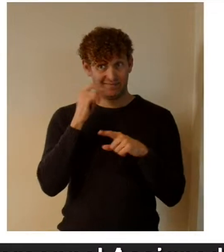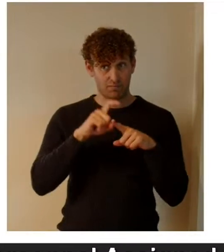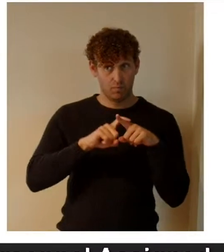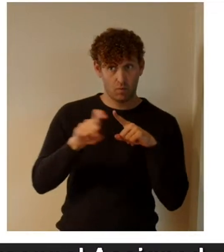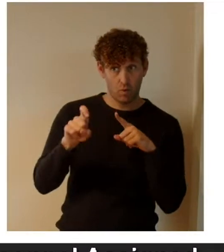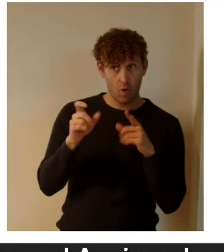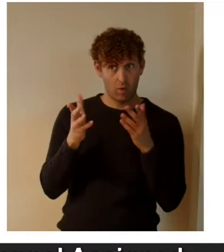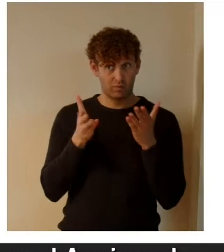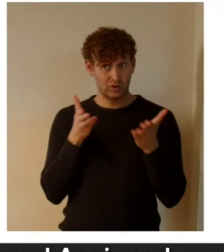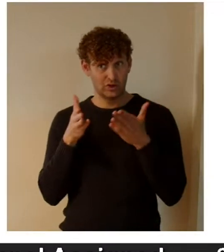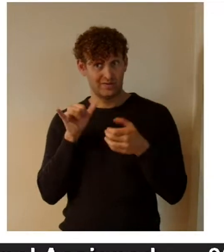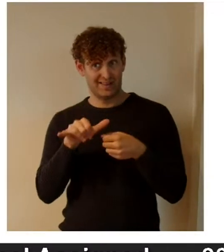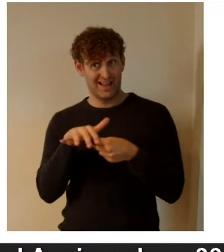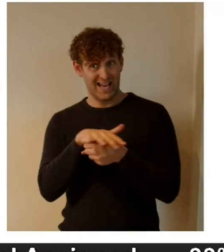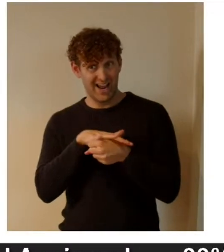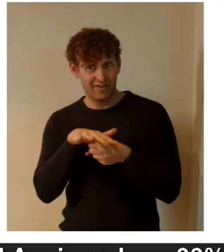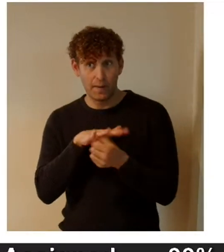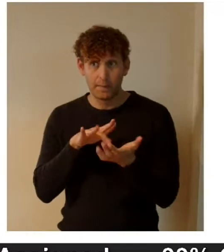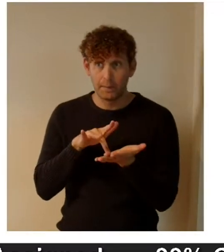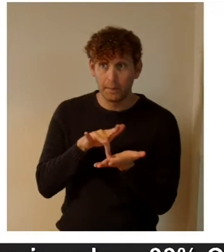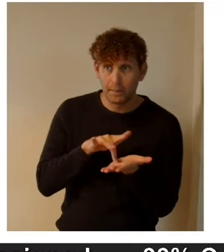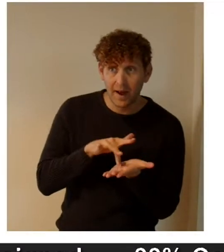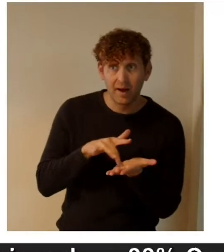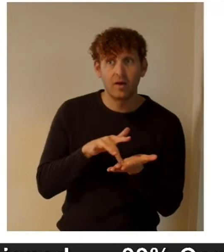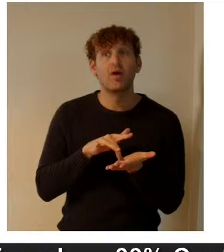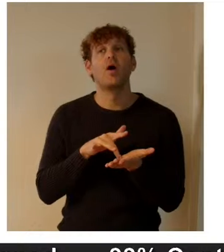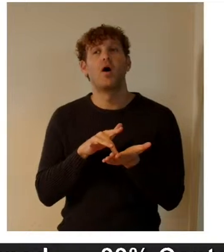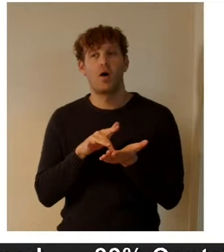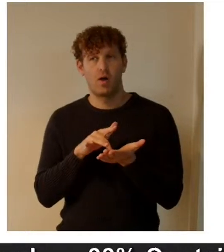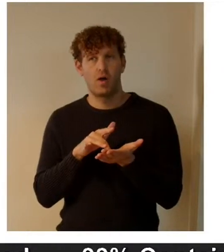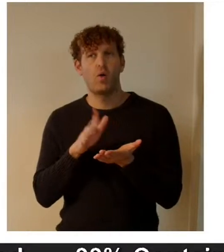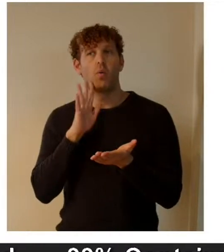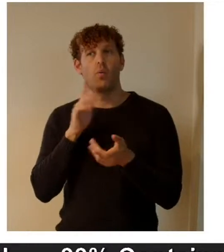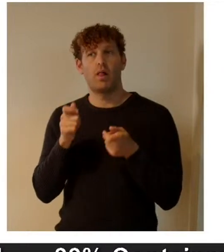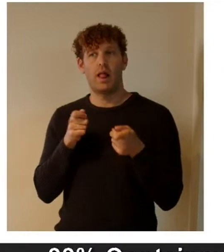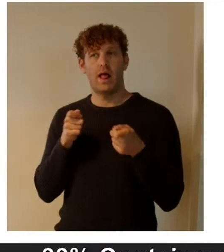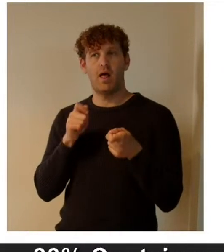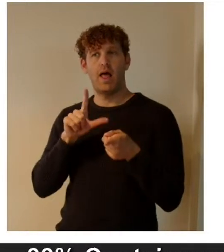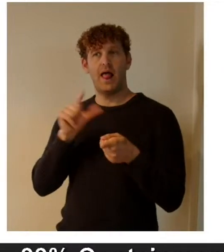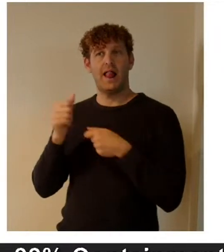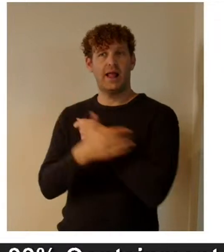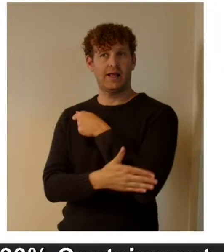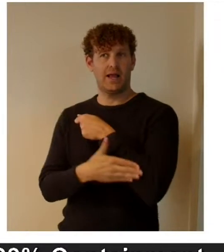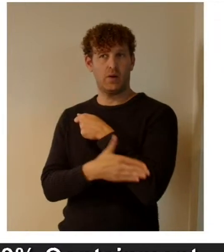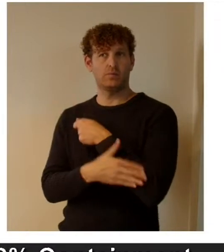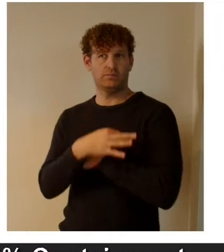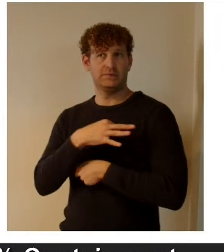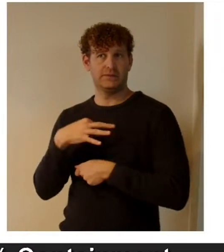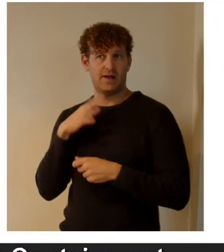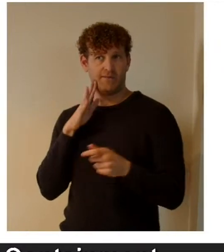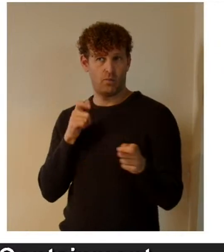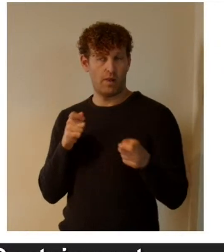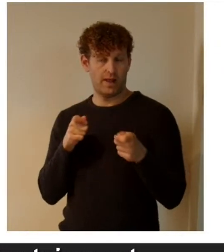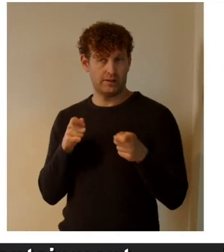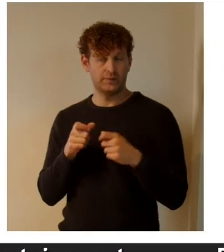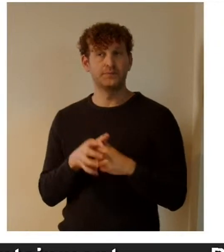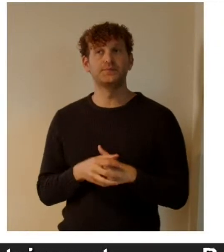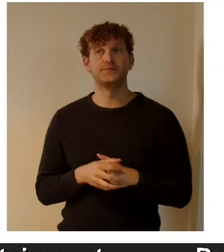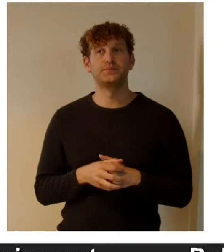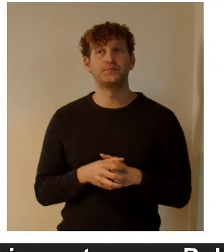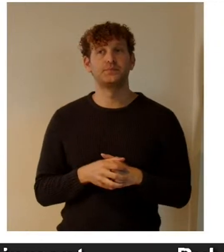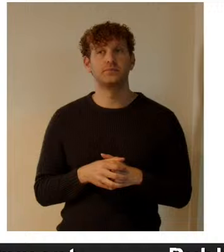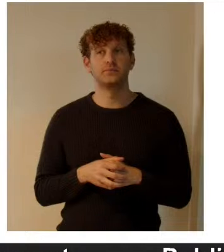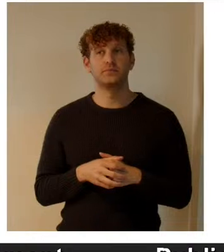medical calls and such, those will be handled by our LA County Fire personnel as they would normally, as normal